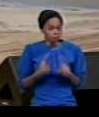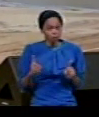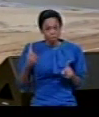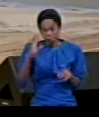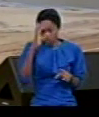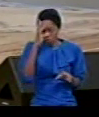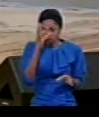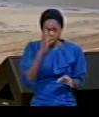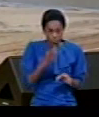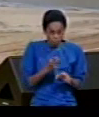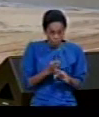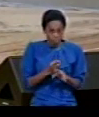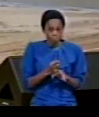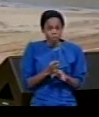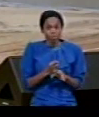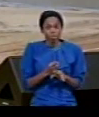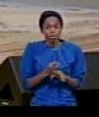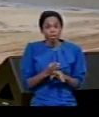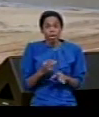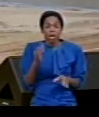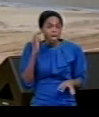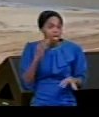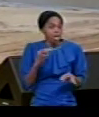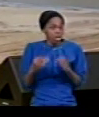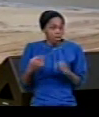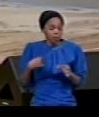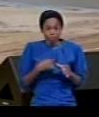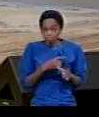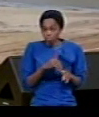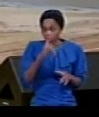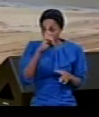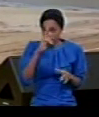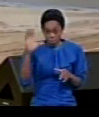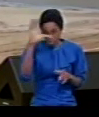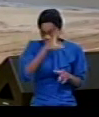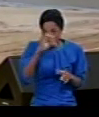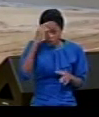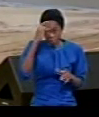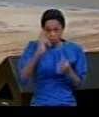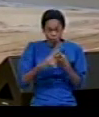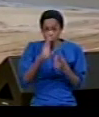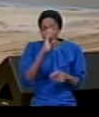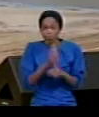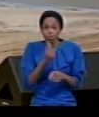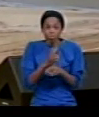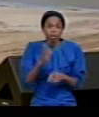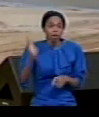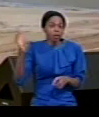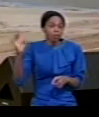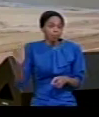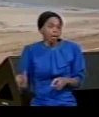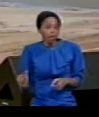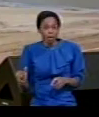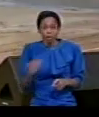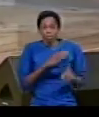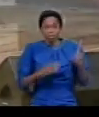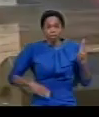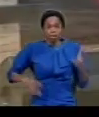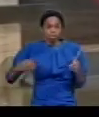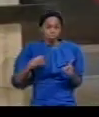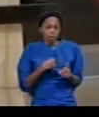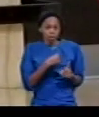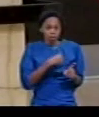while we seek to be justified by Christ, we ourselves are also found sinners,